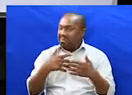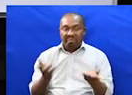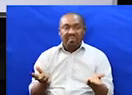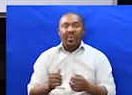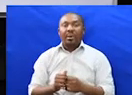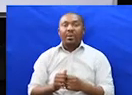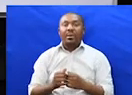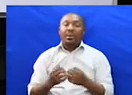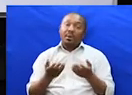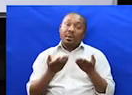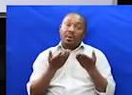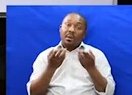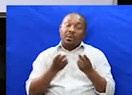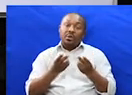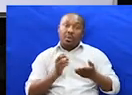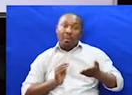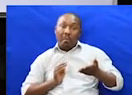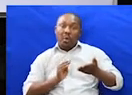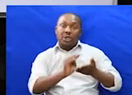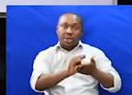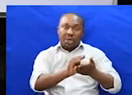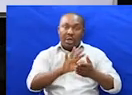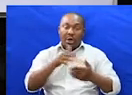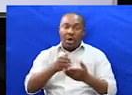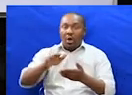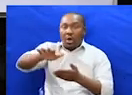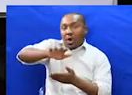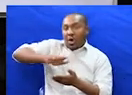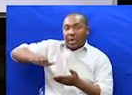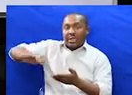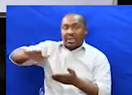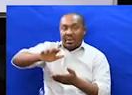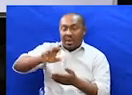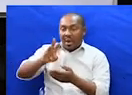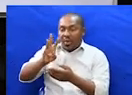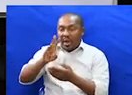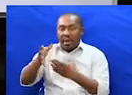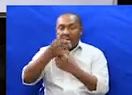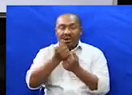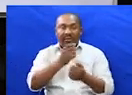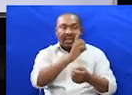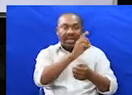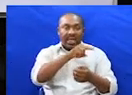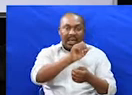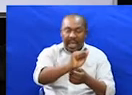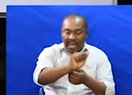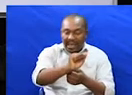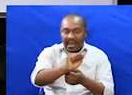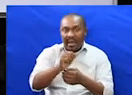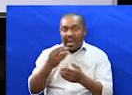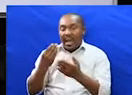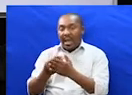the position or location. Where can we find DNA in the cell, and where can